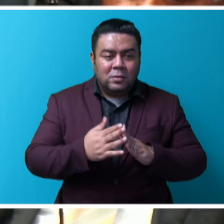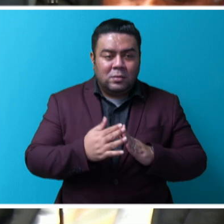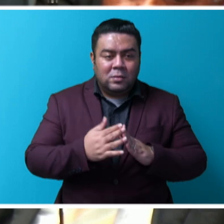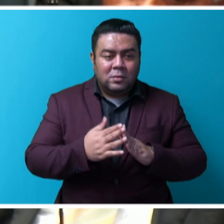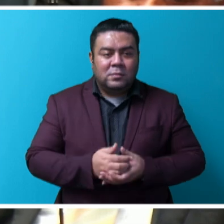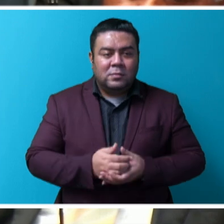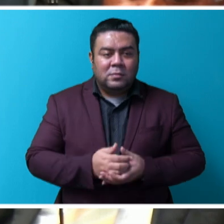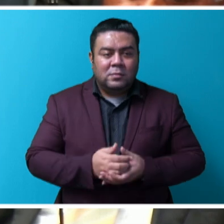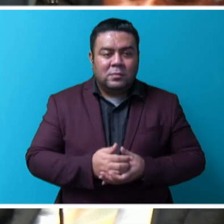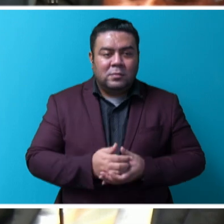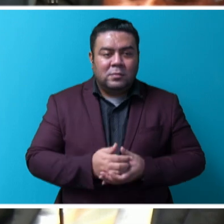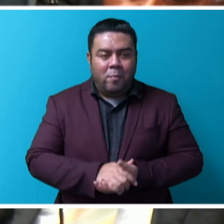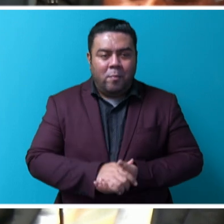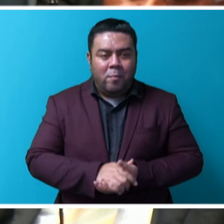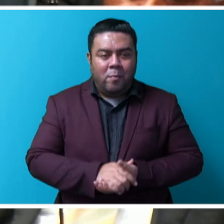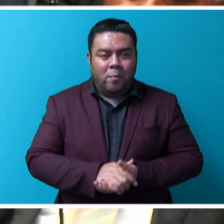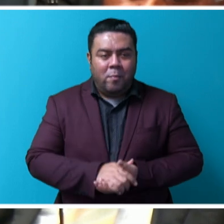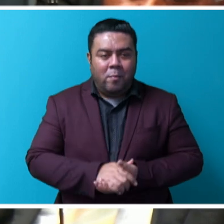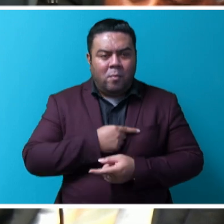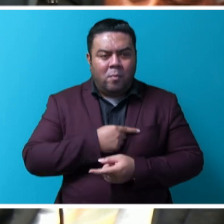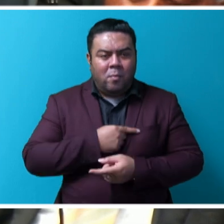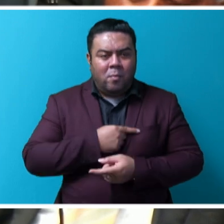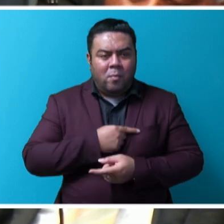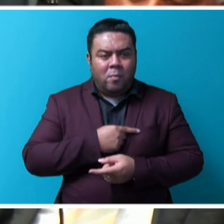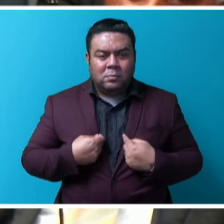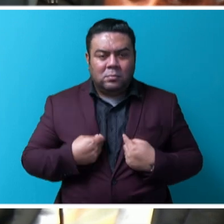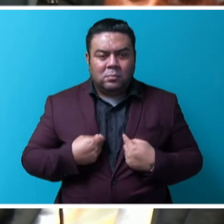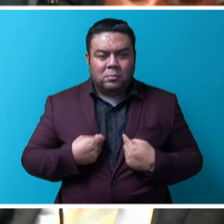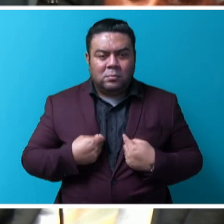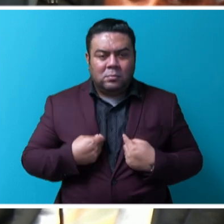others continue to debate, we deliver and continue